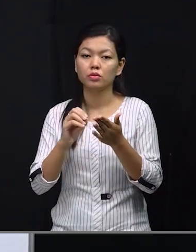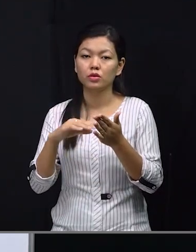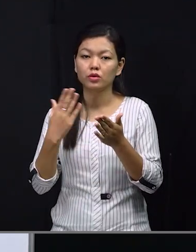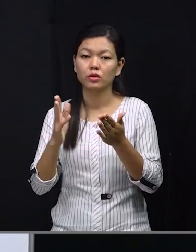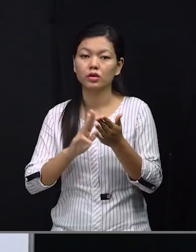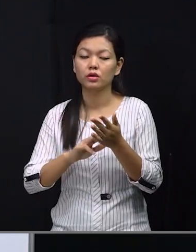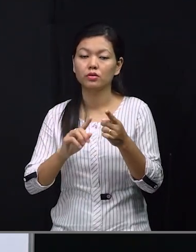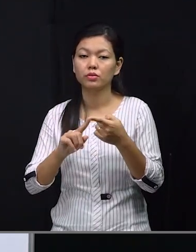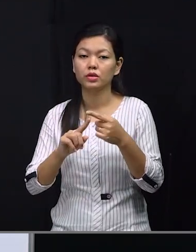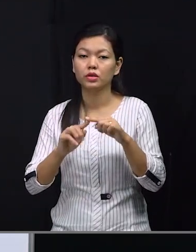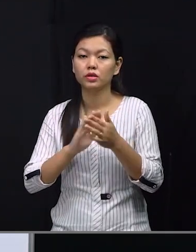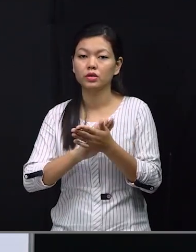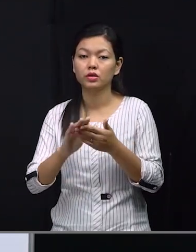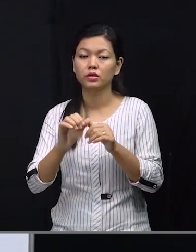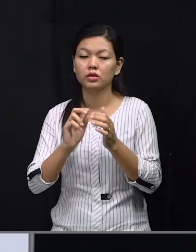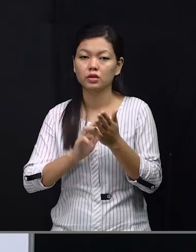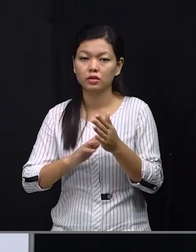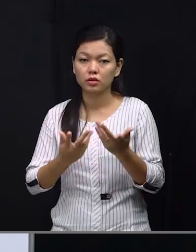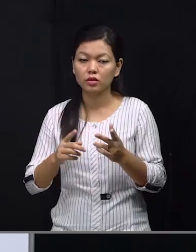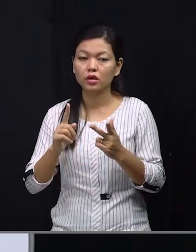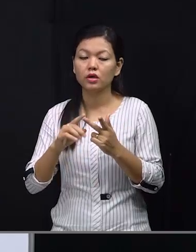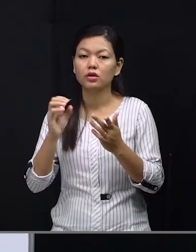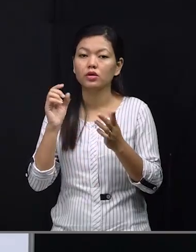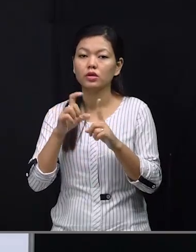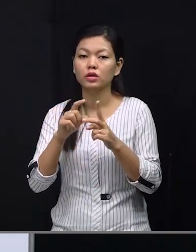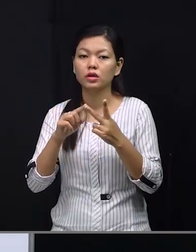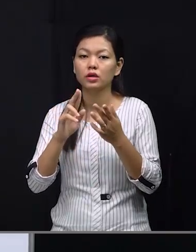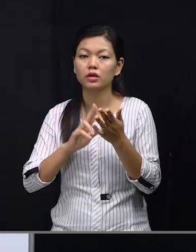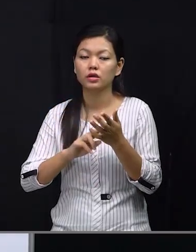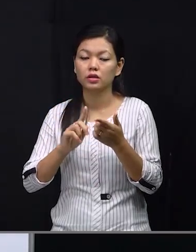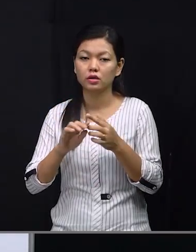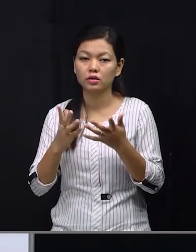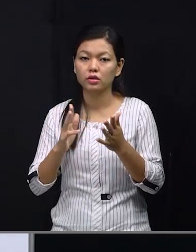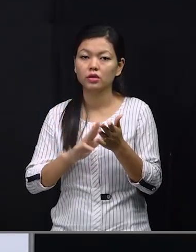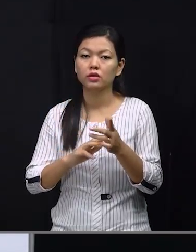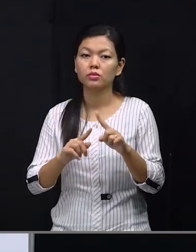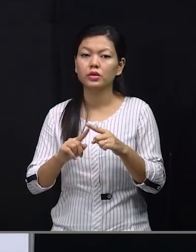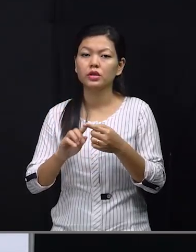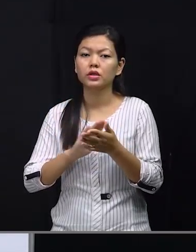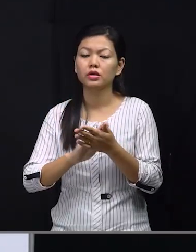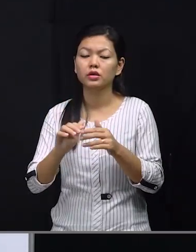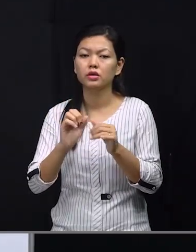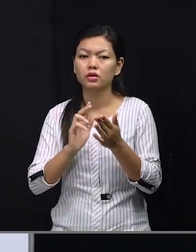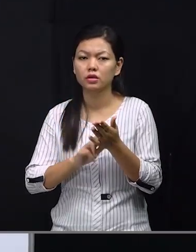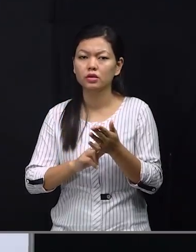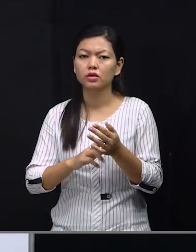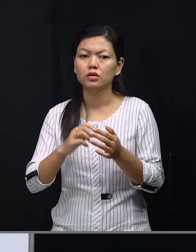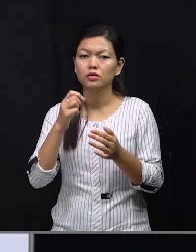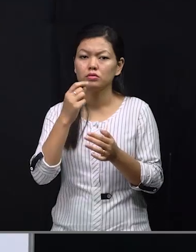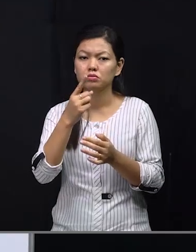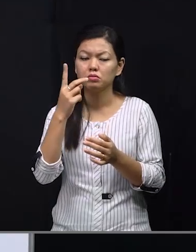We can obtain iodomethane also. These are the halogen derivatives of methane. All